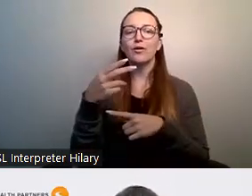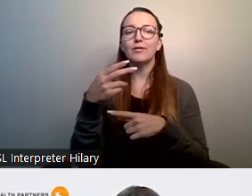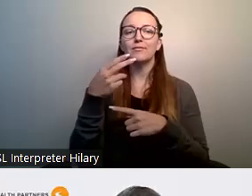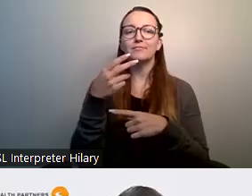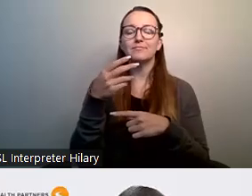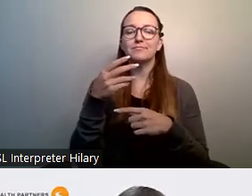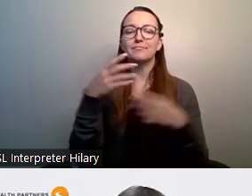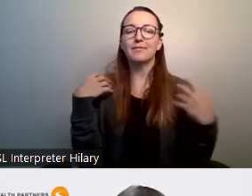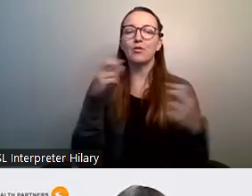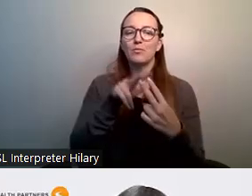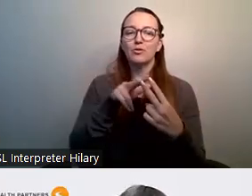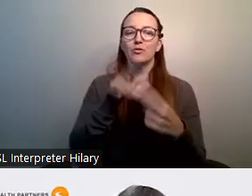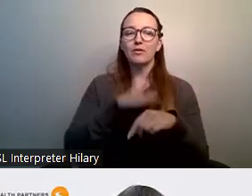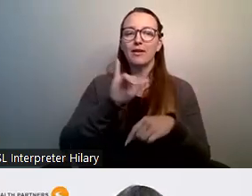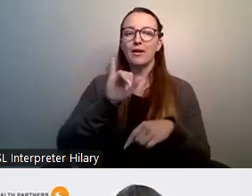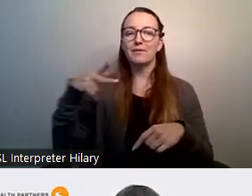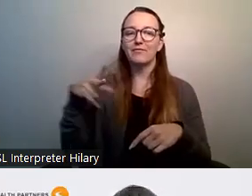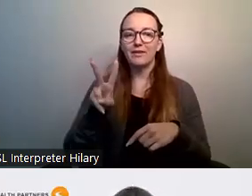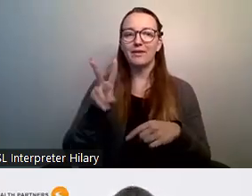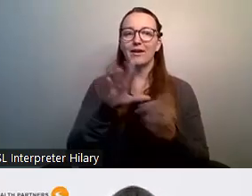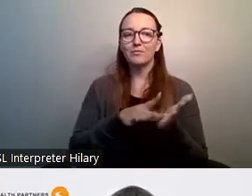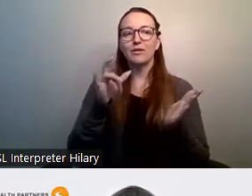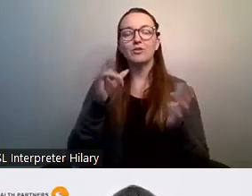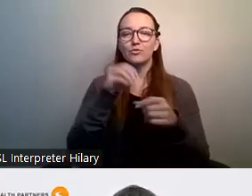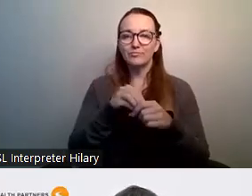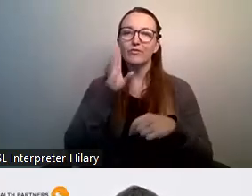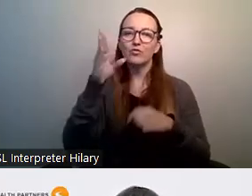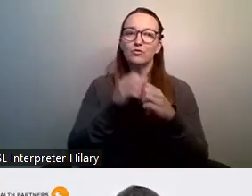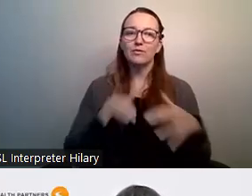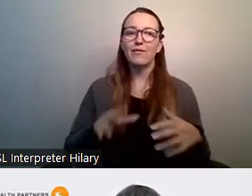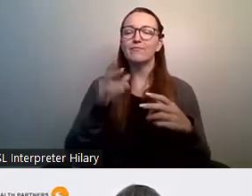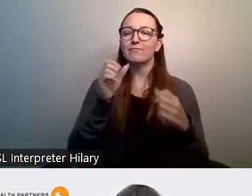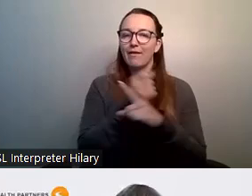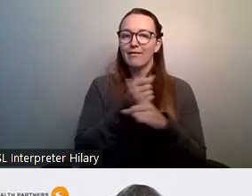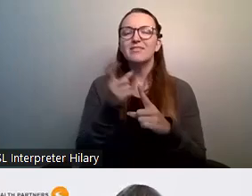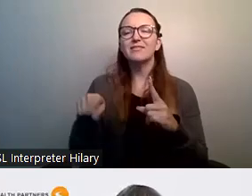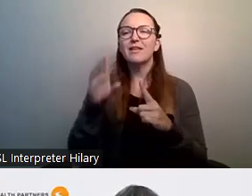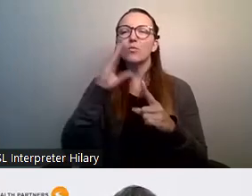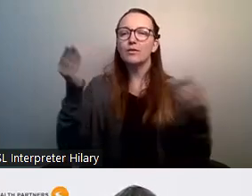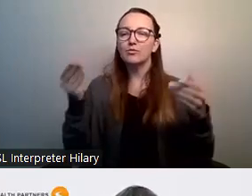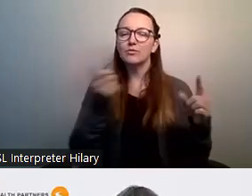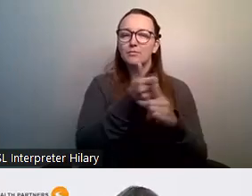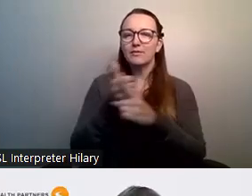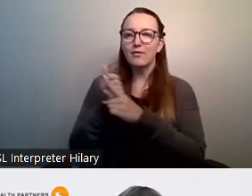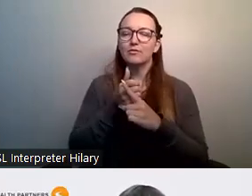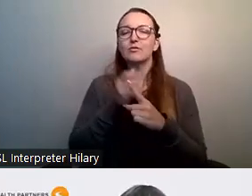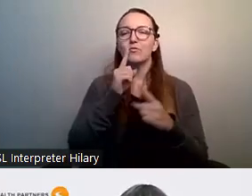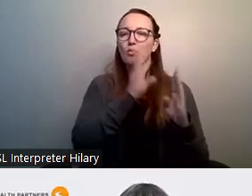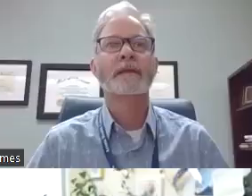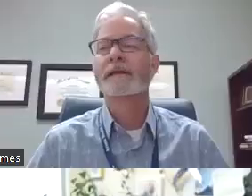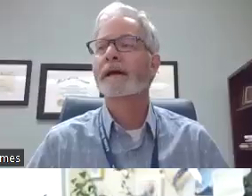by 4 featured speakers today, and they're going to introduce themselves in the order that they'll be speaking today. I'll hand it over to